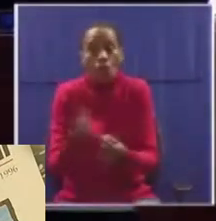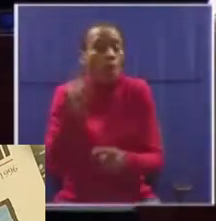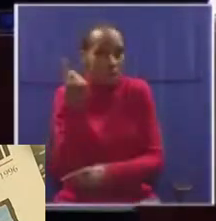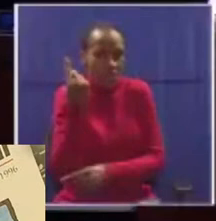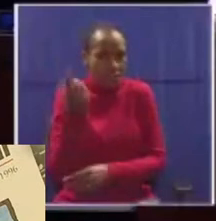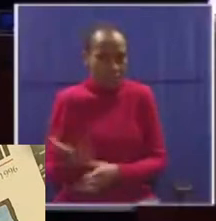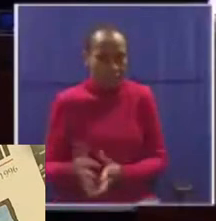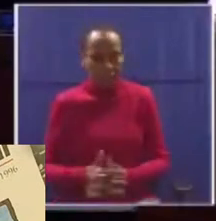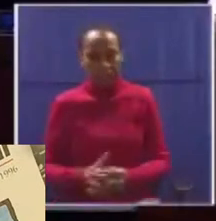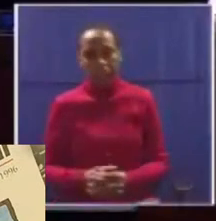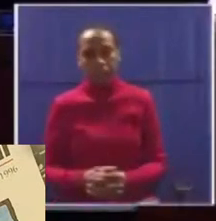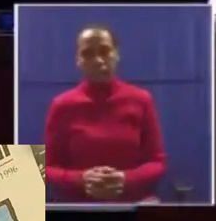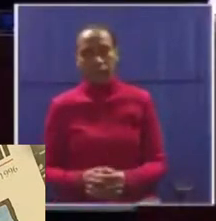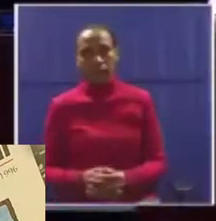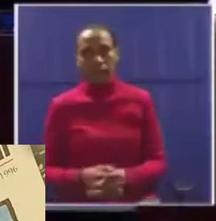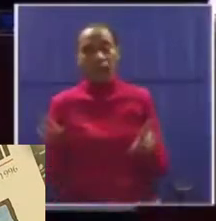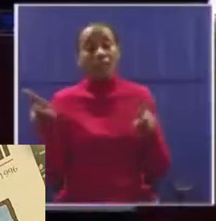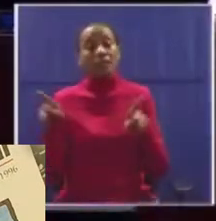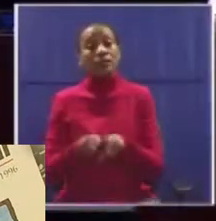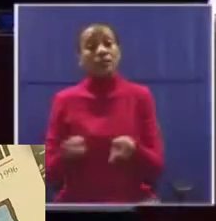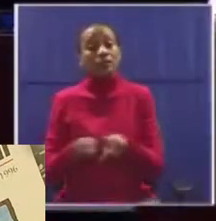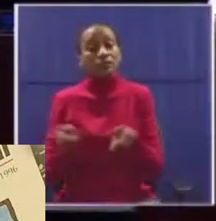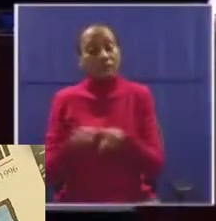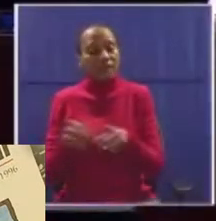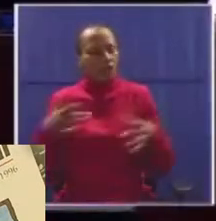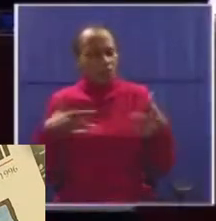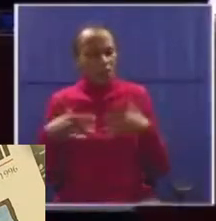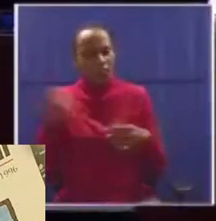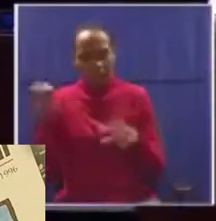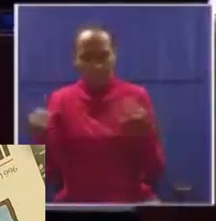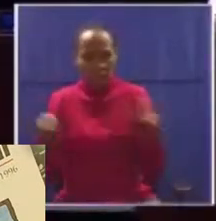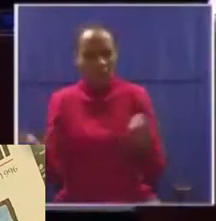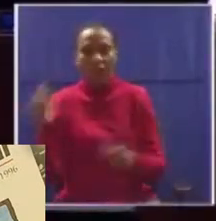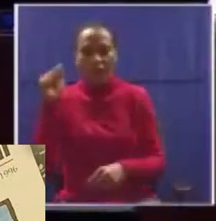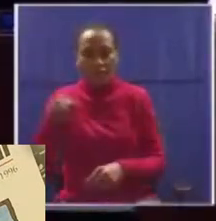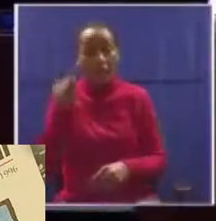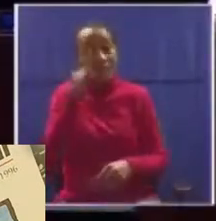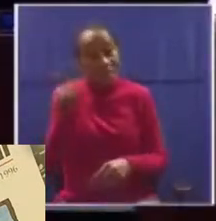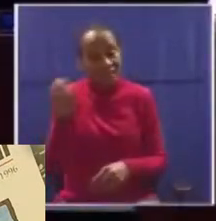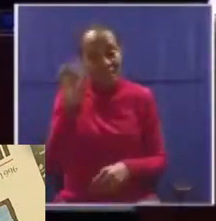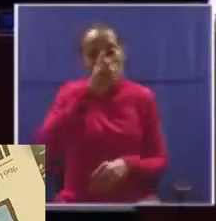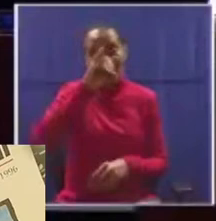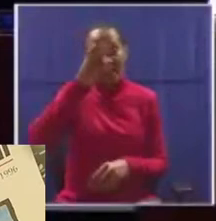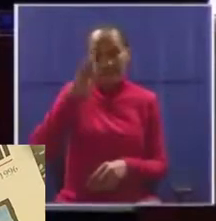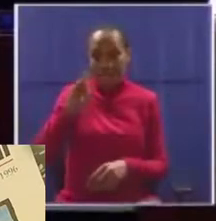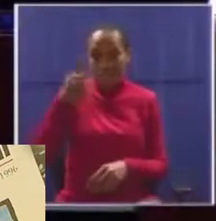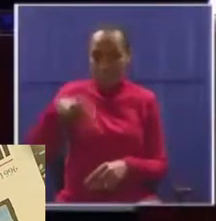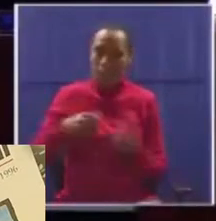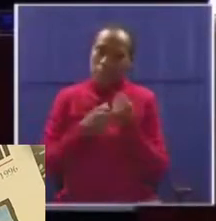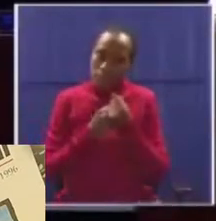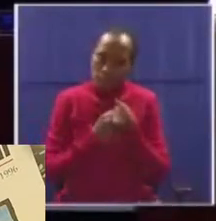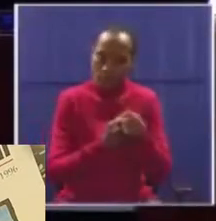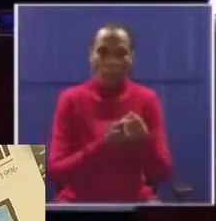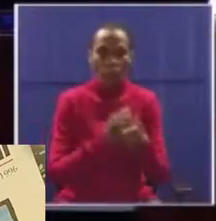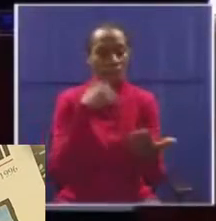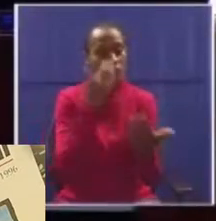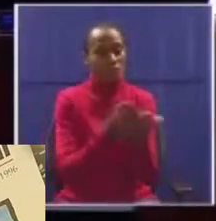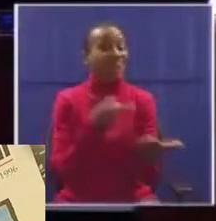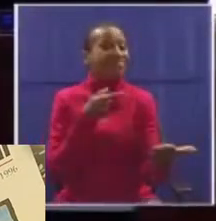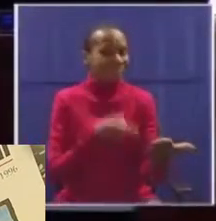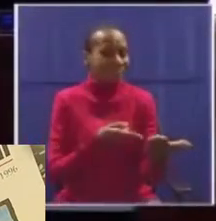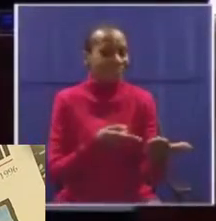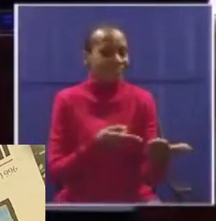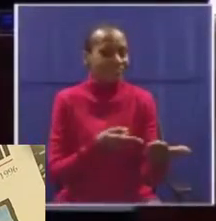authorized subject to the above concerns the ifps supports the motivation for